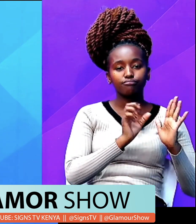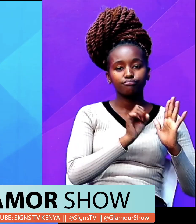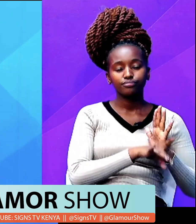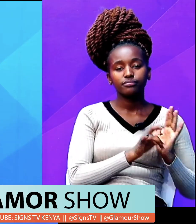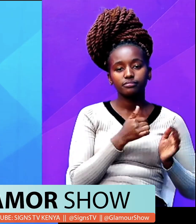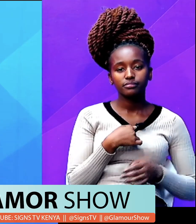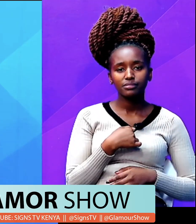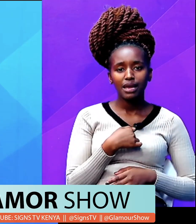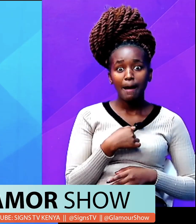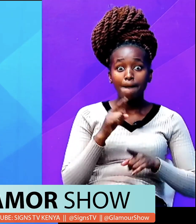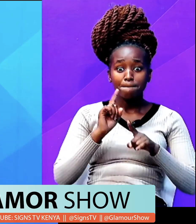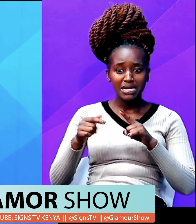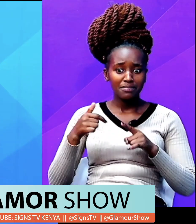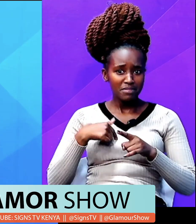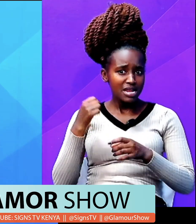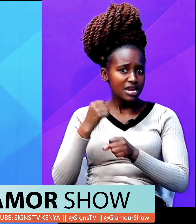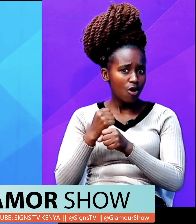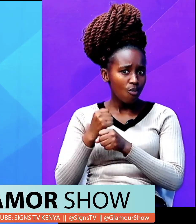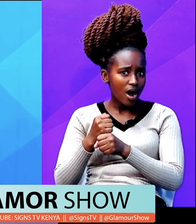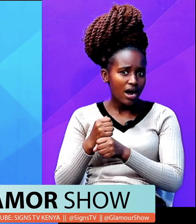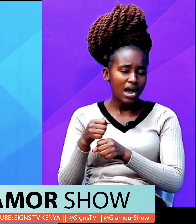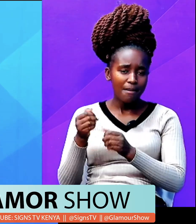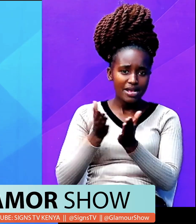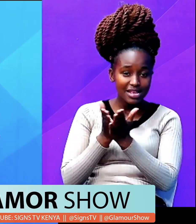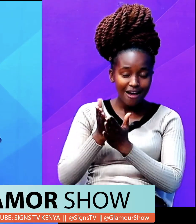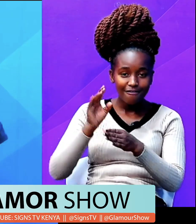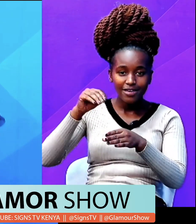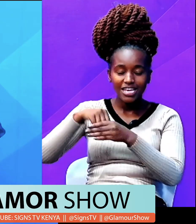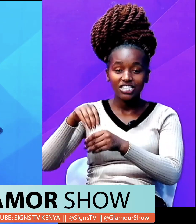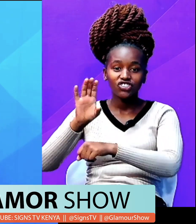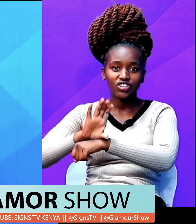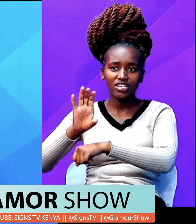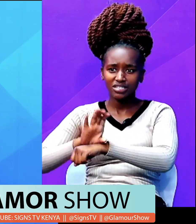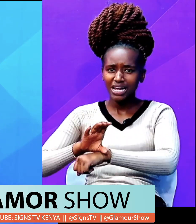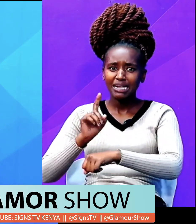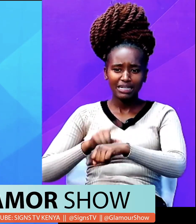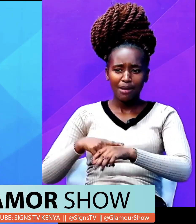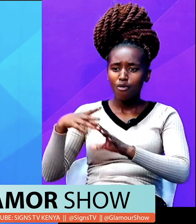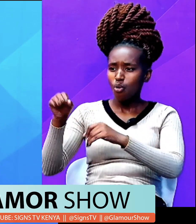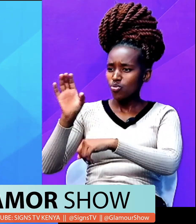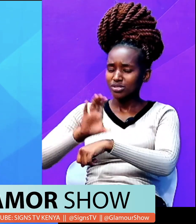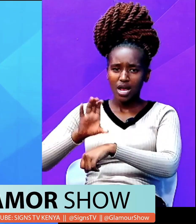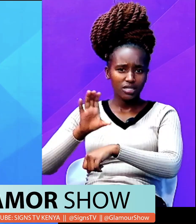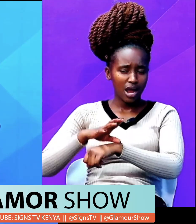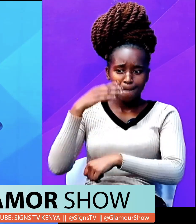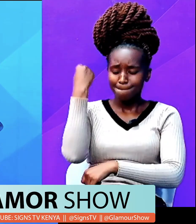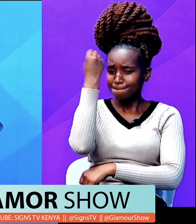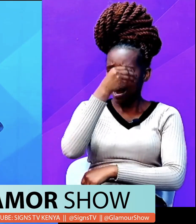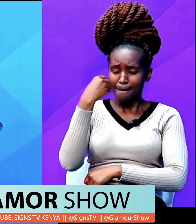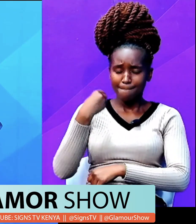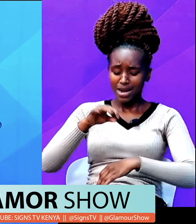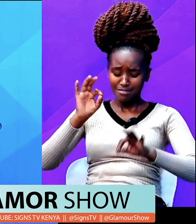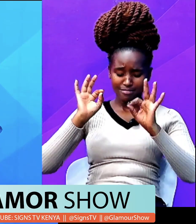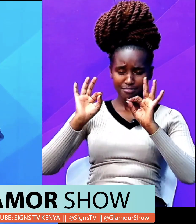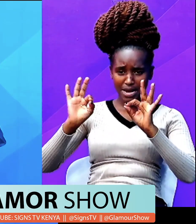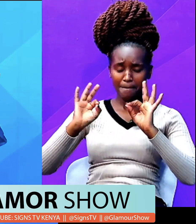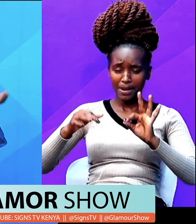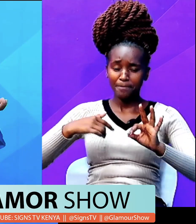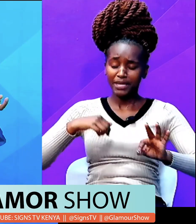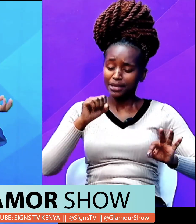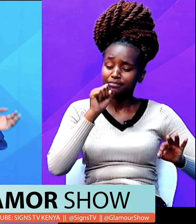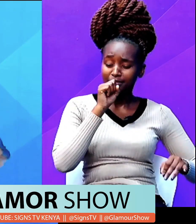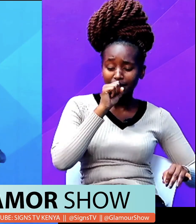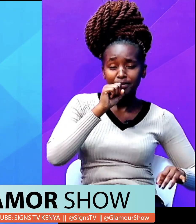have all the time. I would do my makeup, look beautiful. And I would